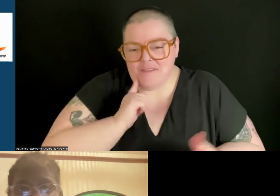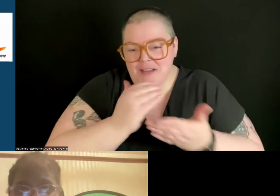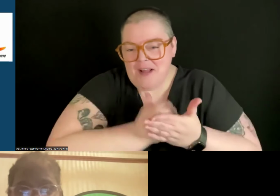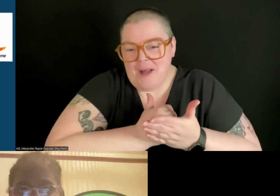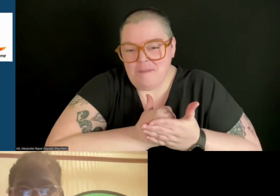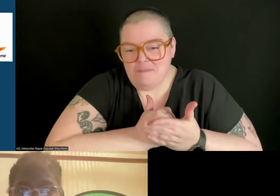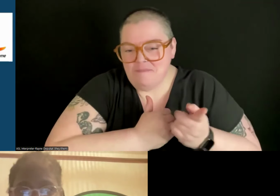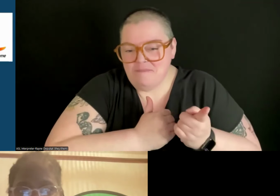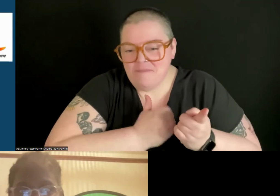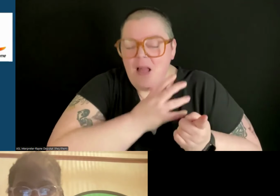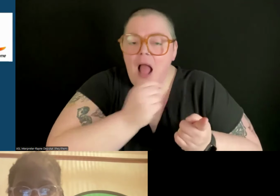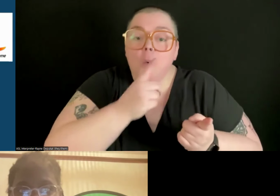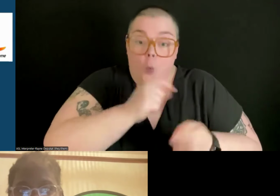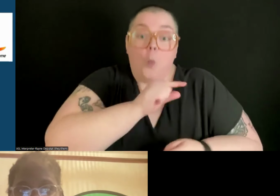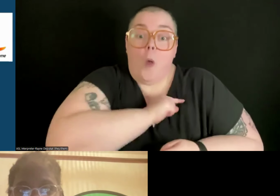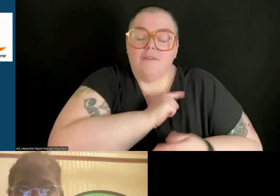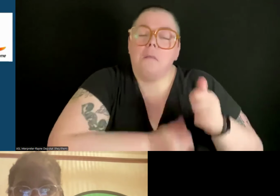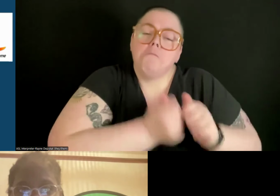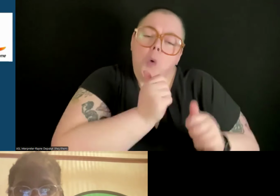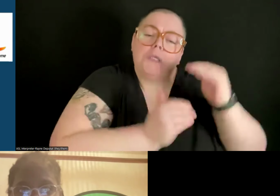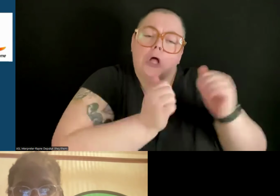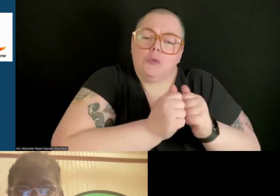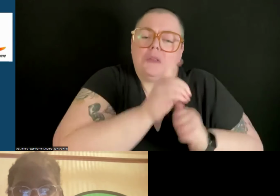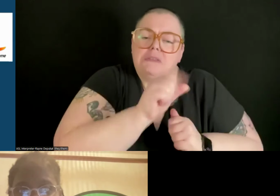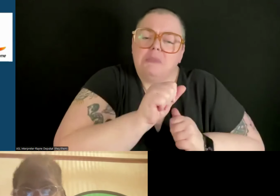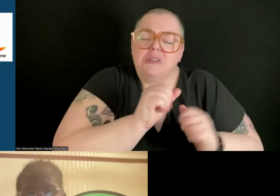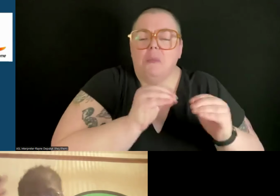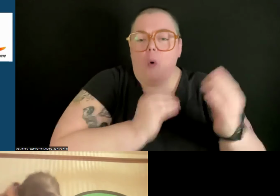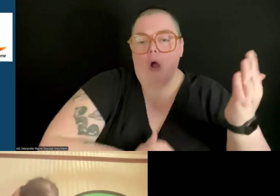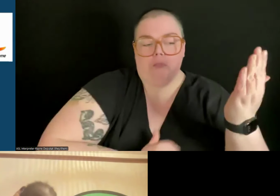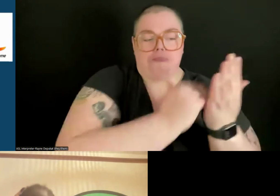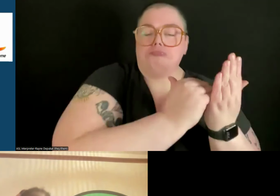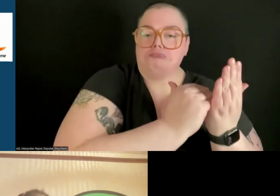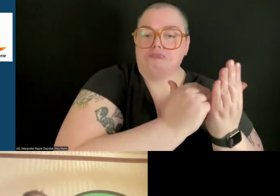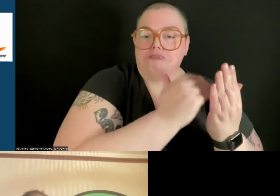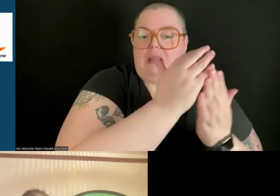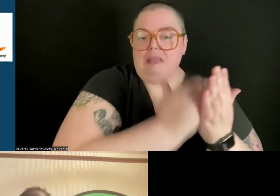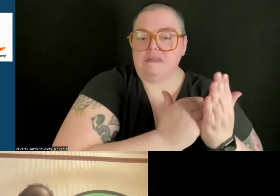are mostly adults with disabilities, the list can be very short.